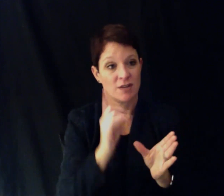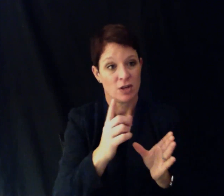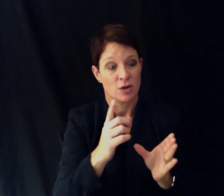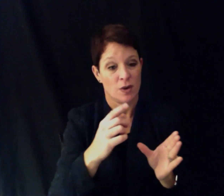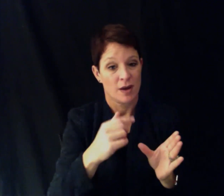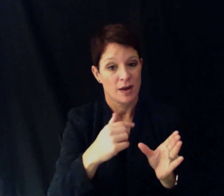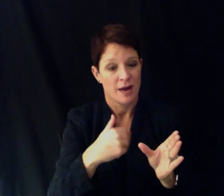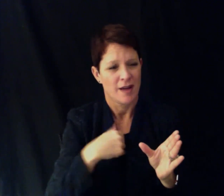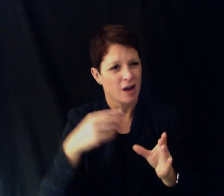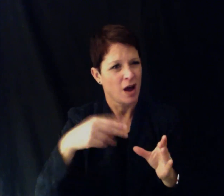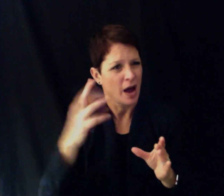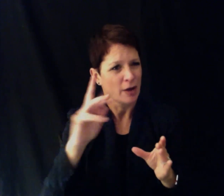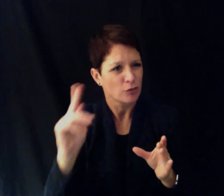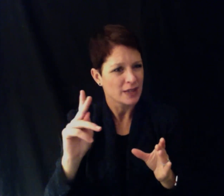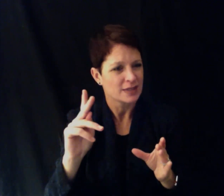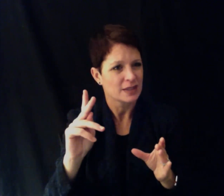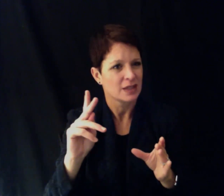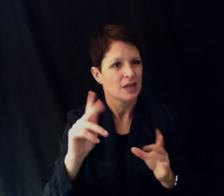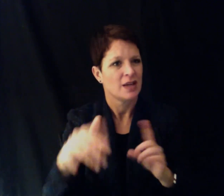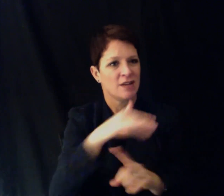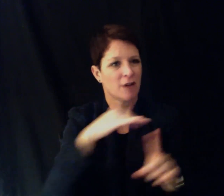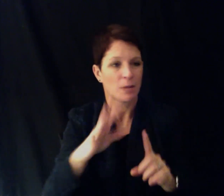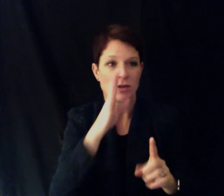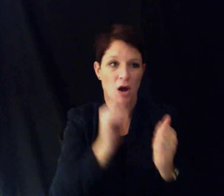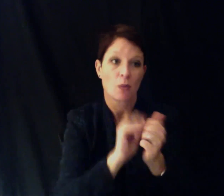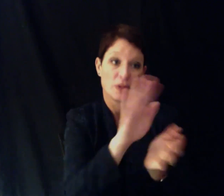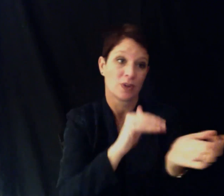risk of exposure, I think that'd be something you want to discuss with your healthcare provider.